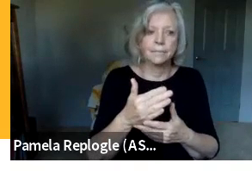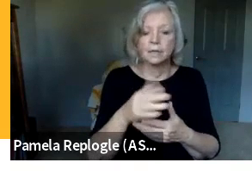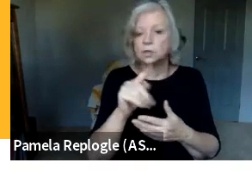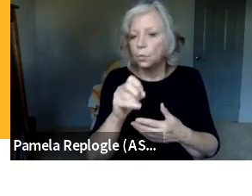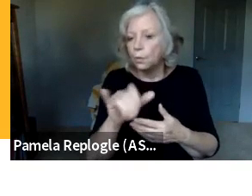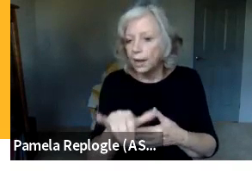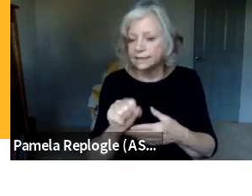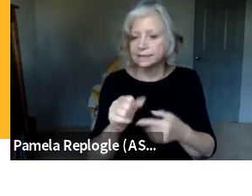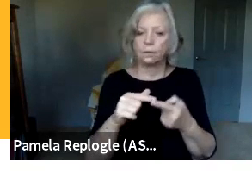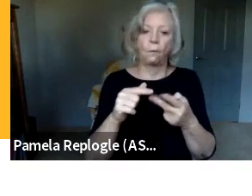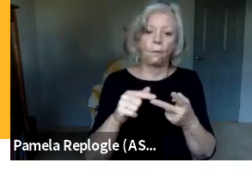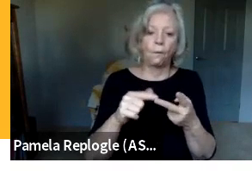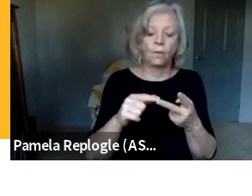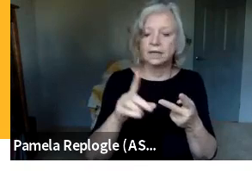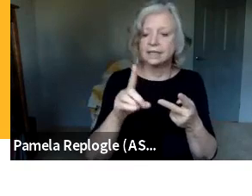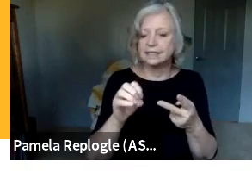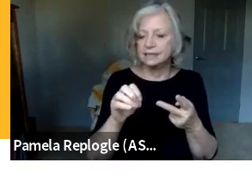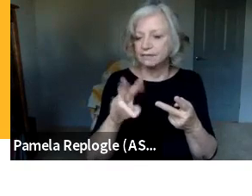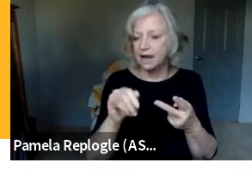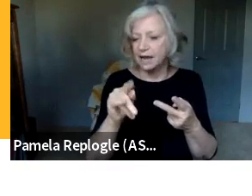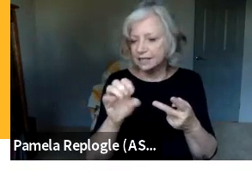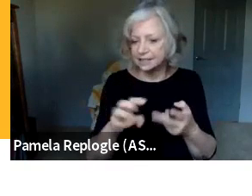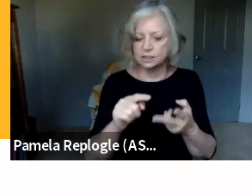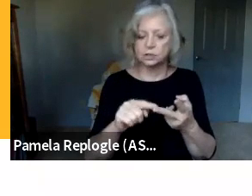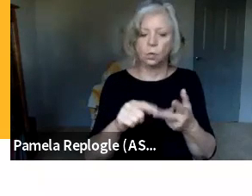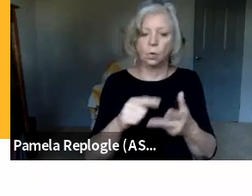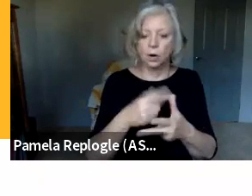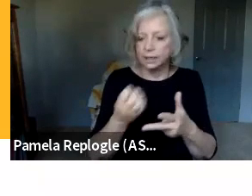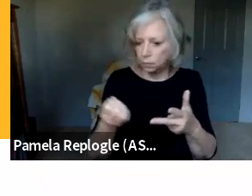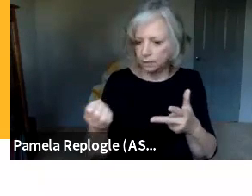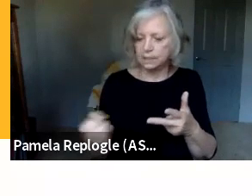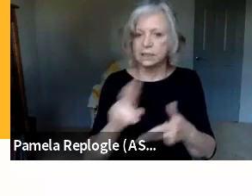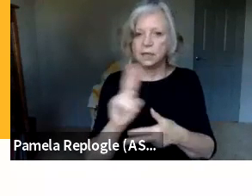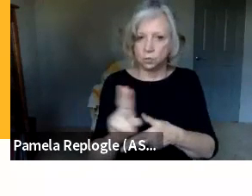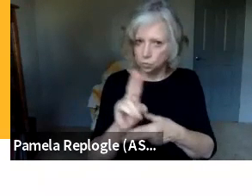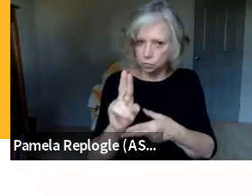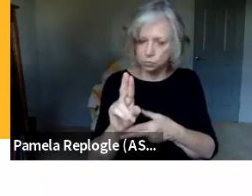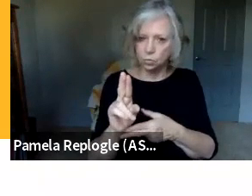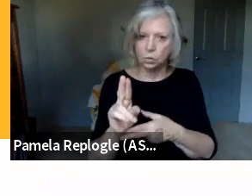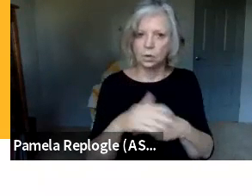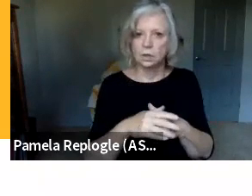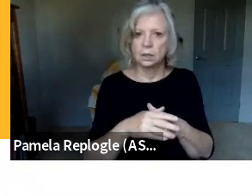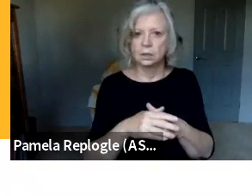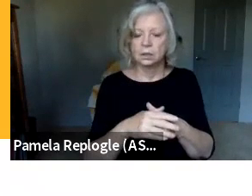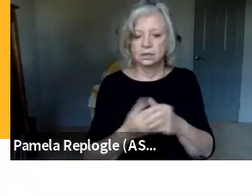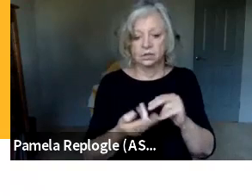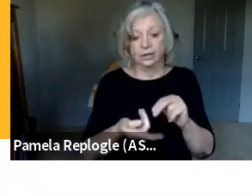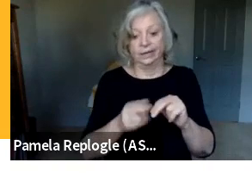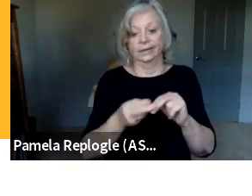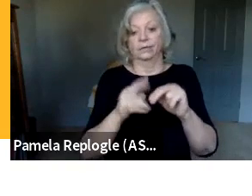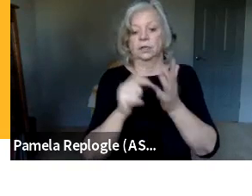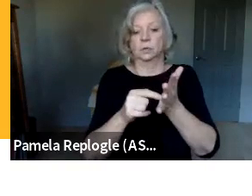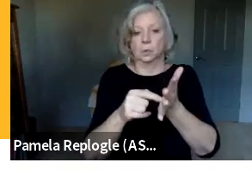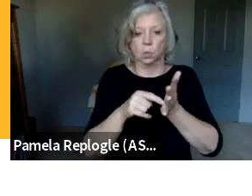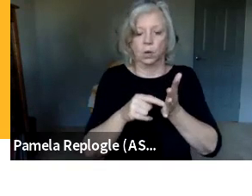toys or devices or equipment that is used. So that's where there are increased requirements